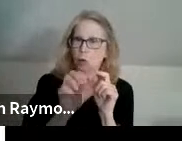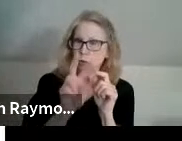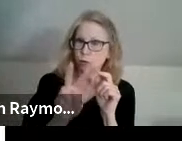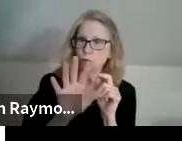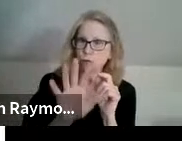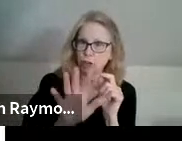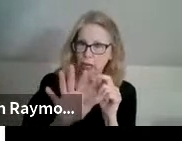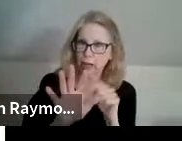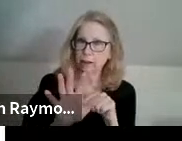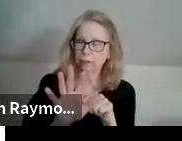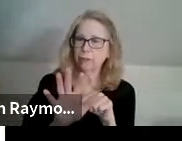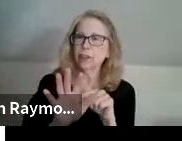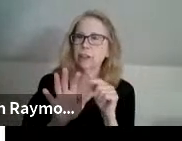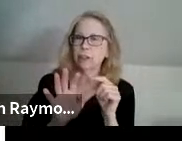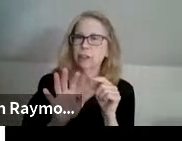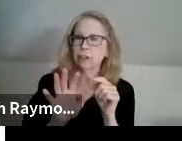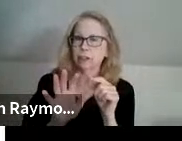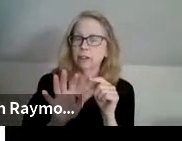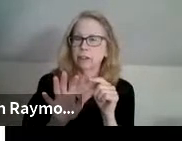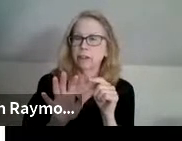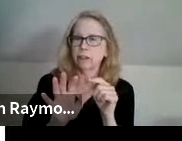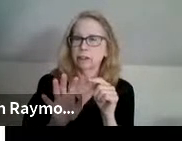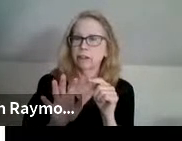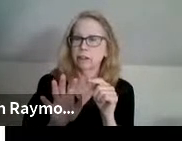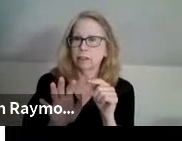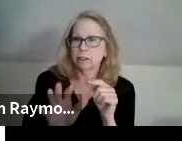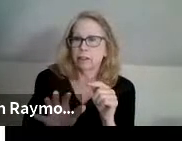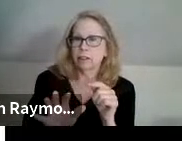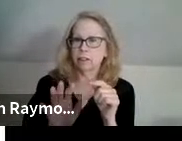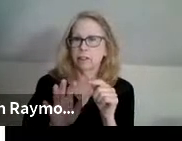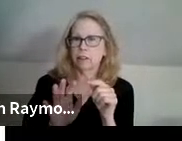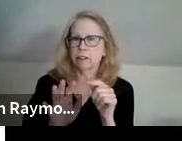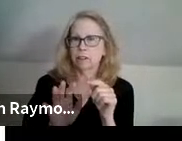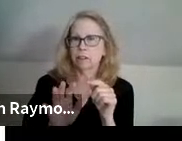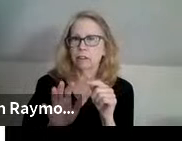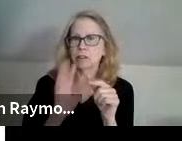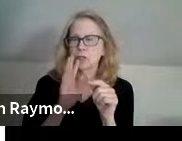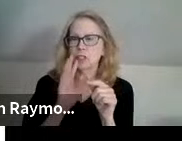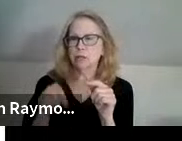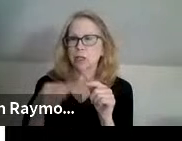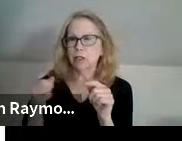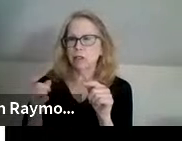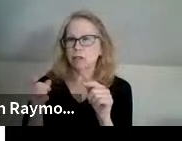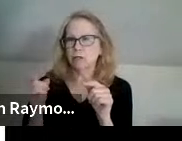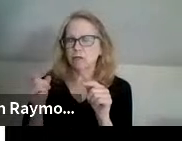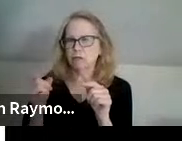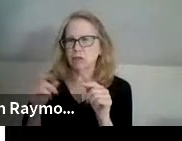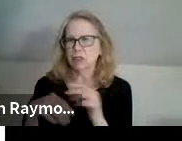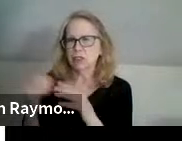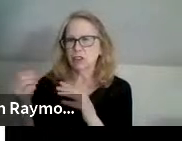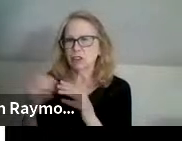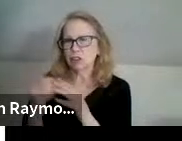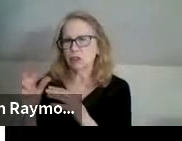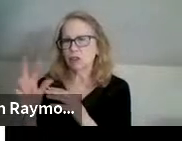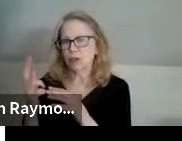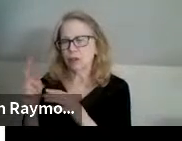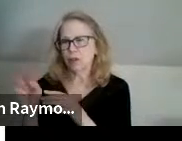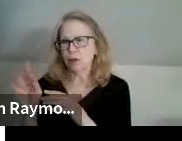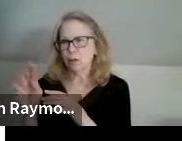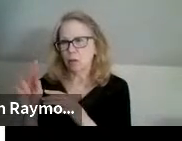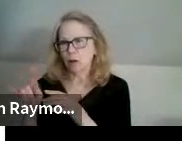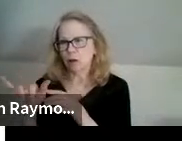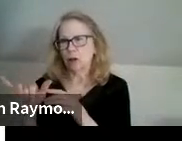402.5 gives the external reference to a third-party publication that has extensive description of the